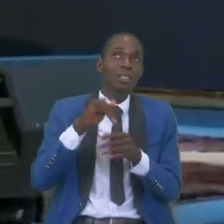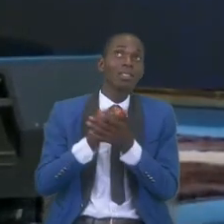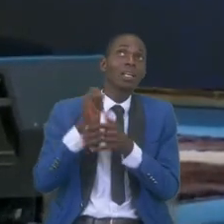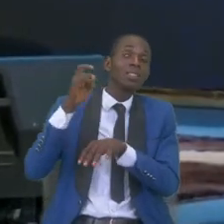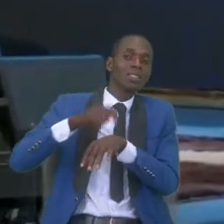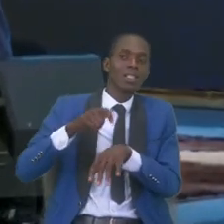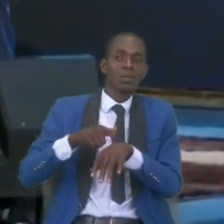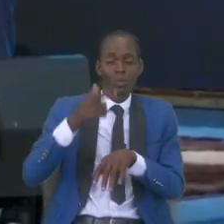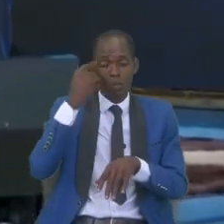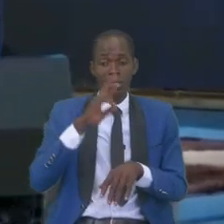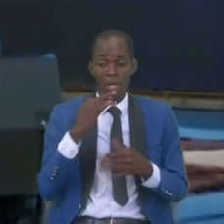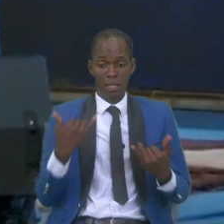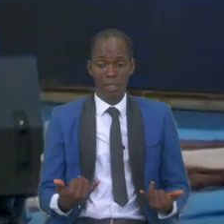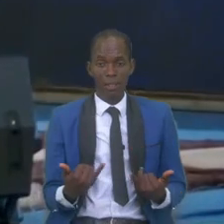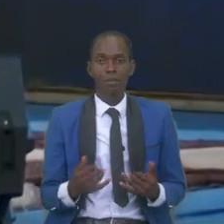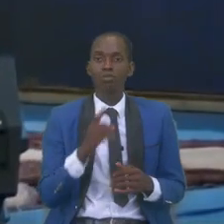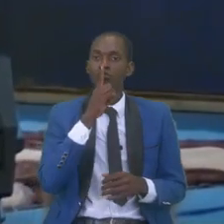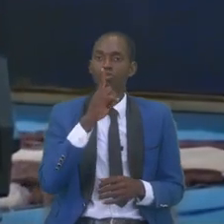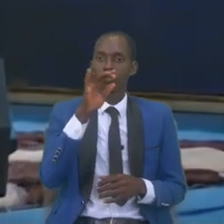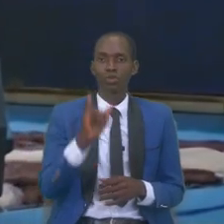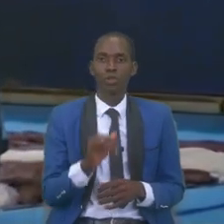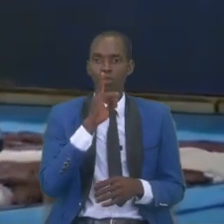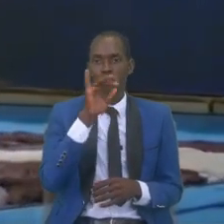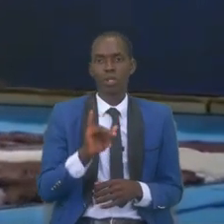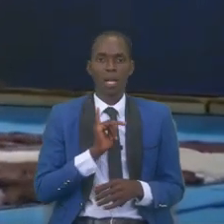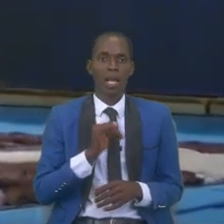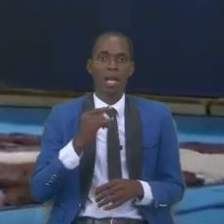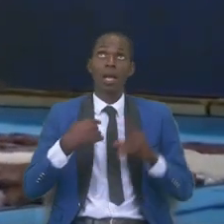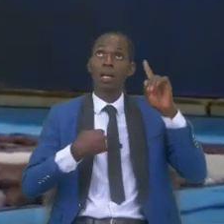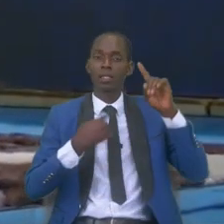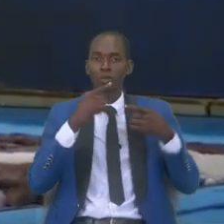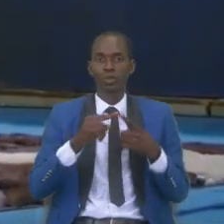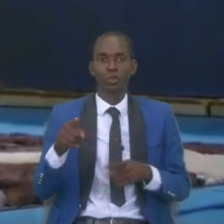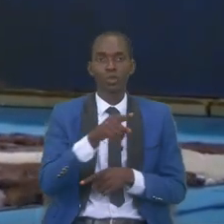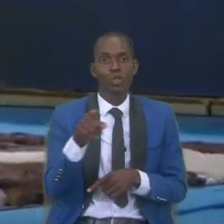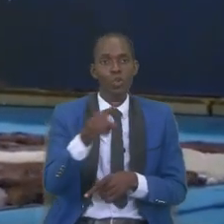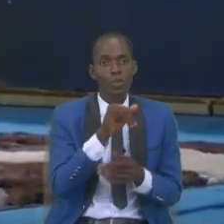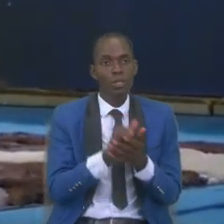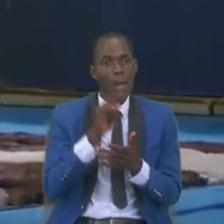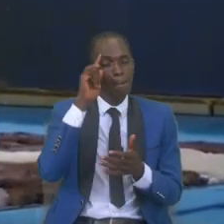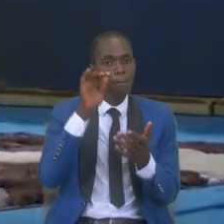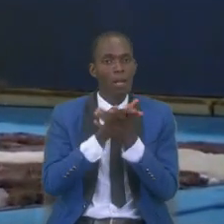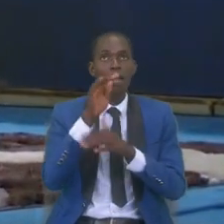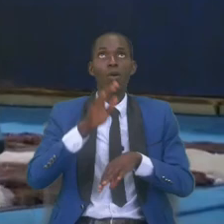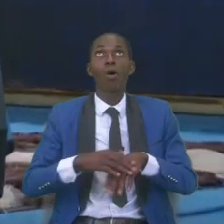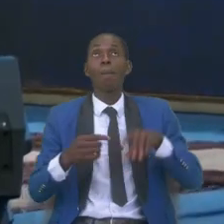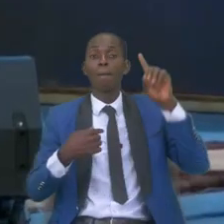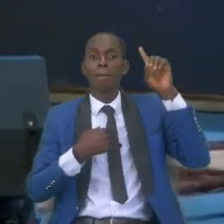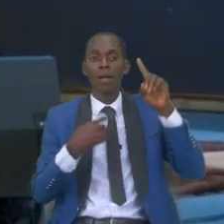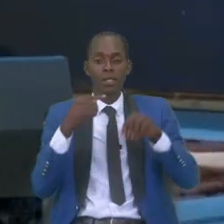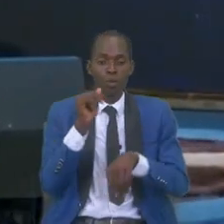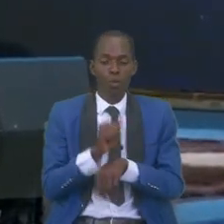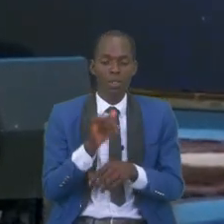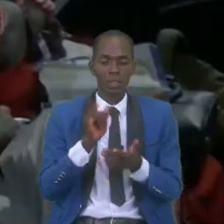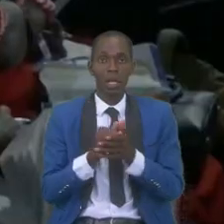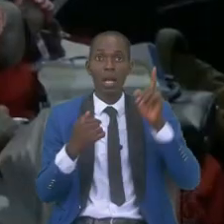are there now. Verily, verily, I say unto you, he that believeth on me, the works that I do, he shall do